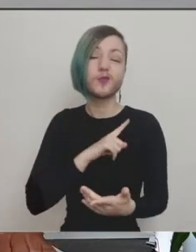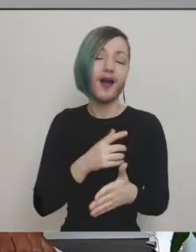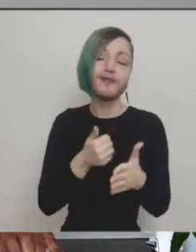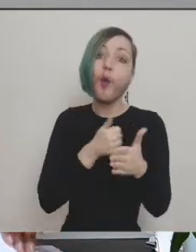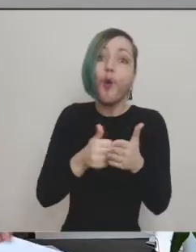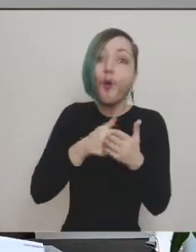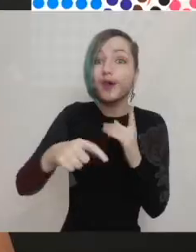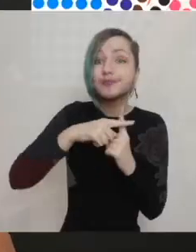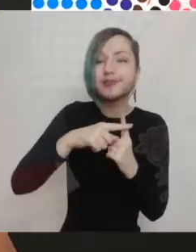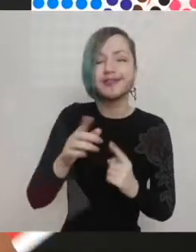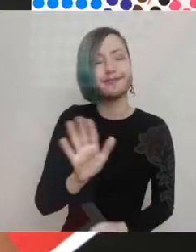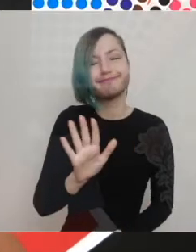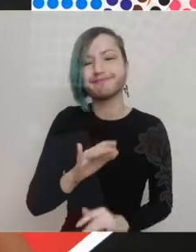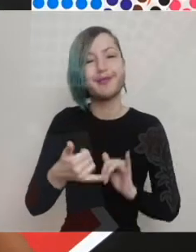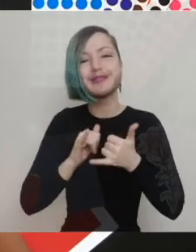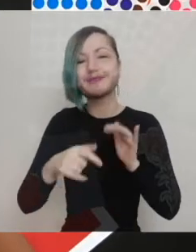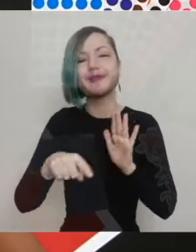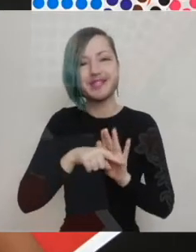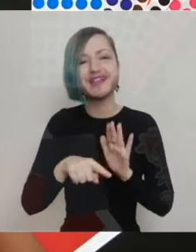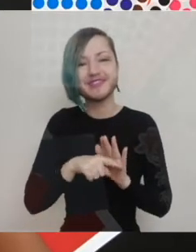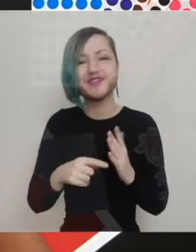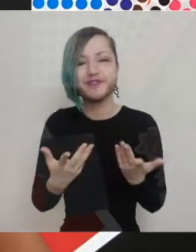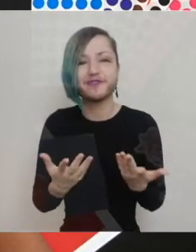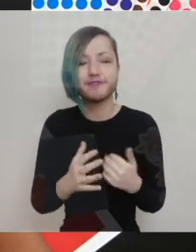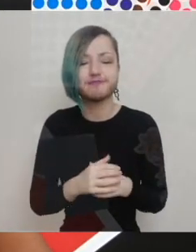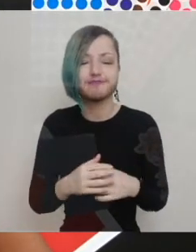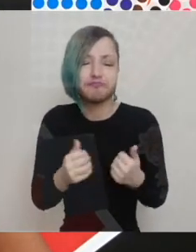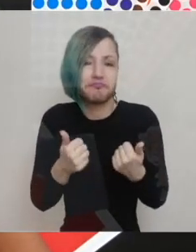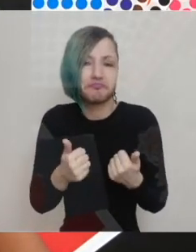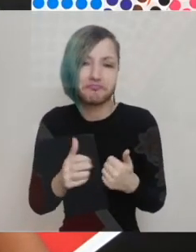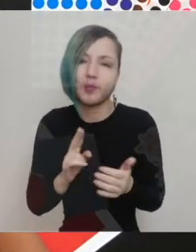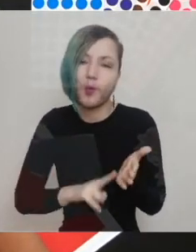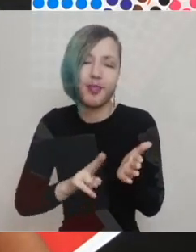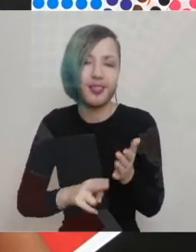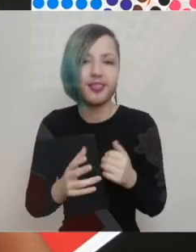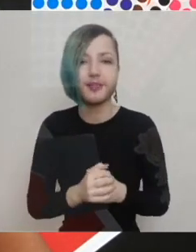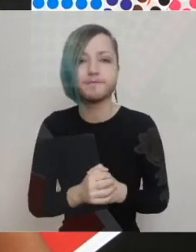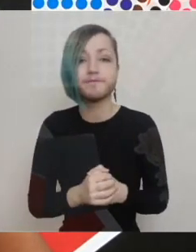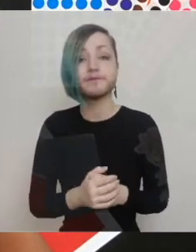start with the words. I'm going to think about how I'm feeling today.